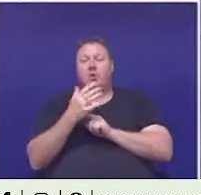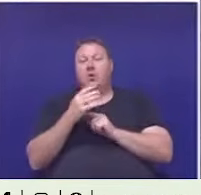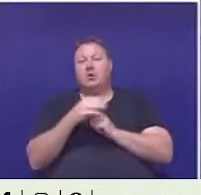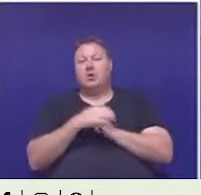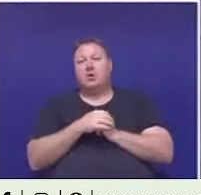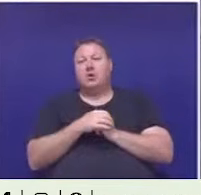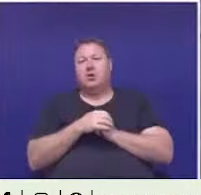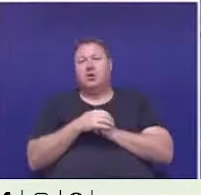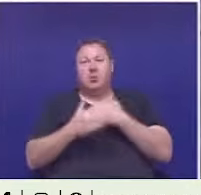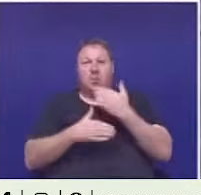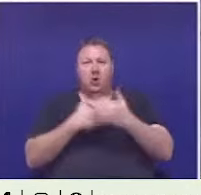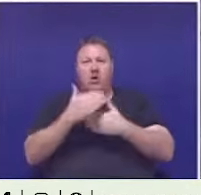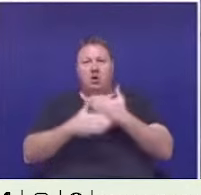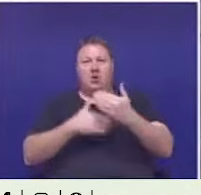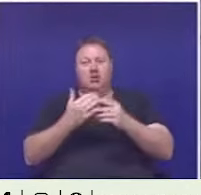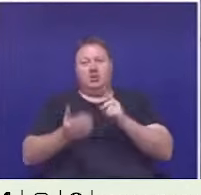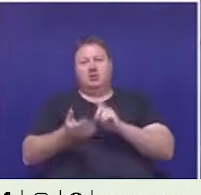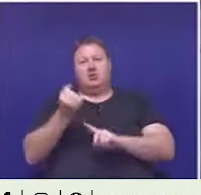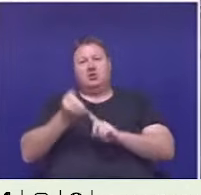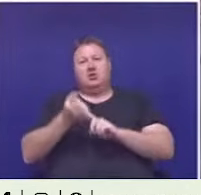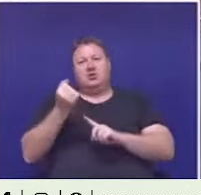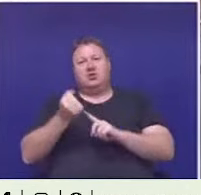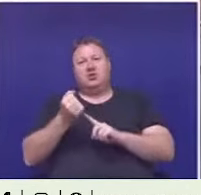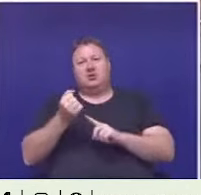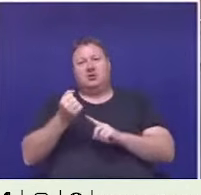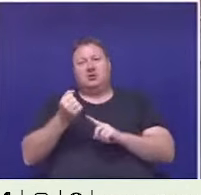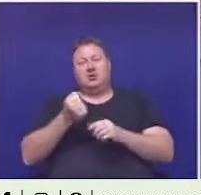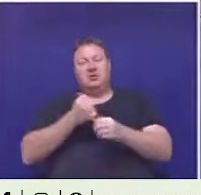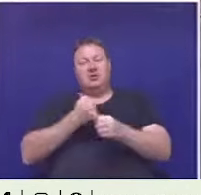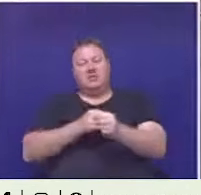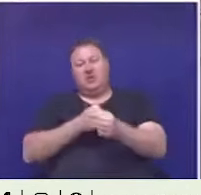the progress being achieved by this set